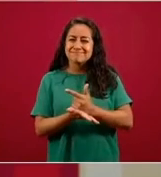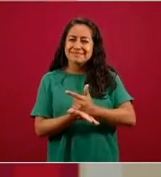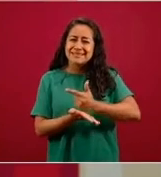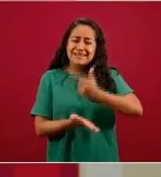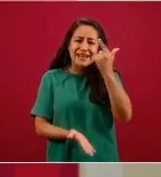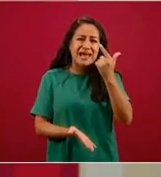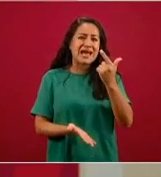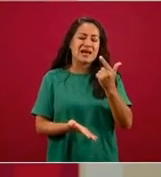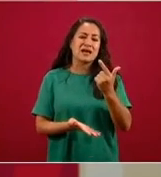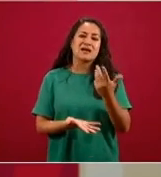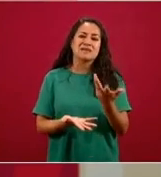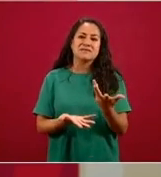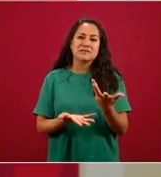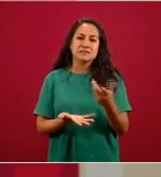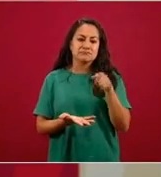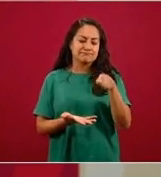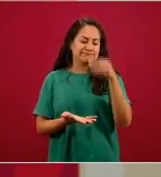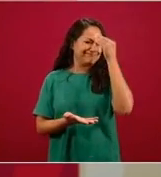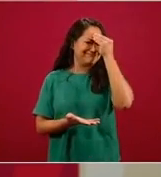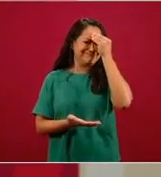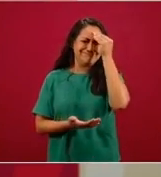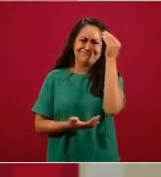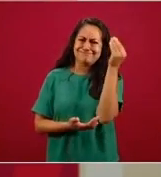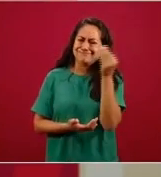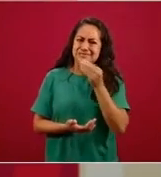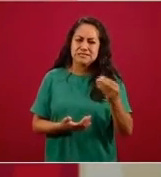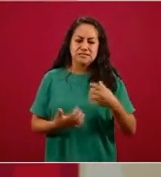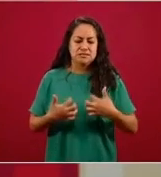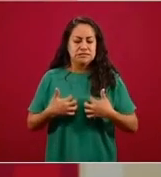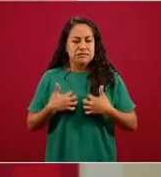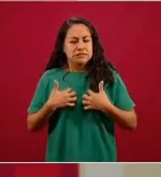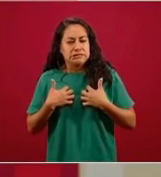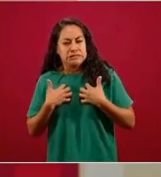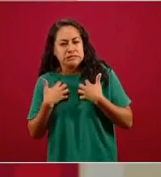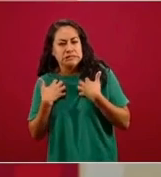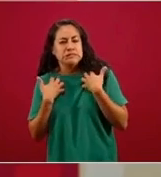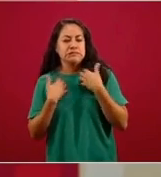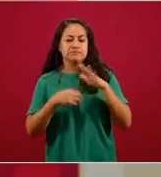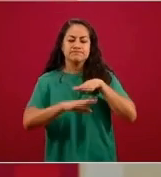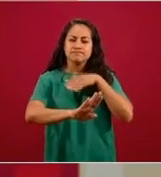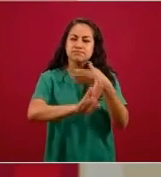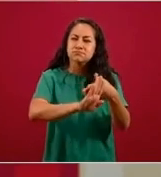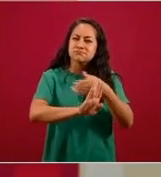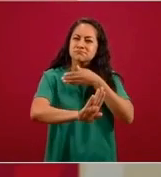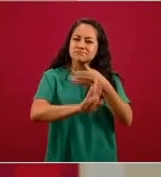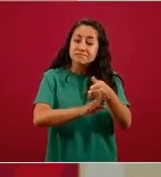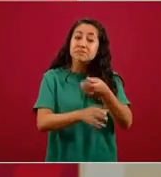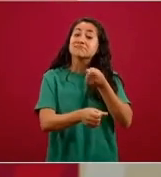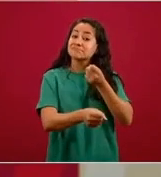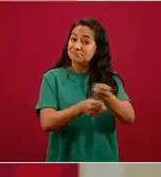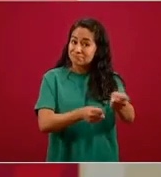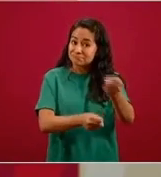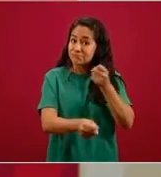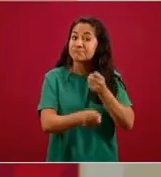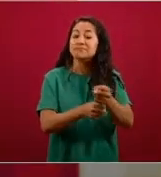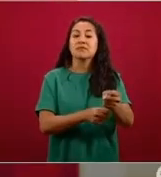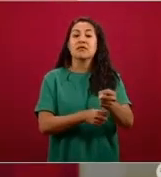way and absurdly, in an absurdly brutal and aggressive way, and she